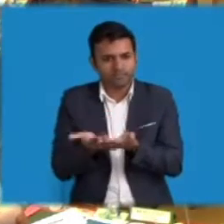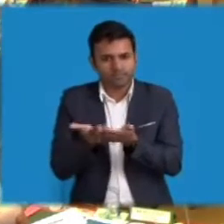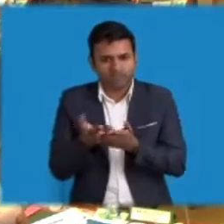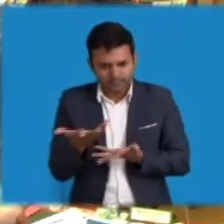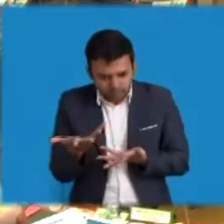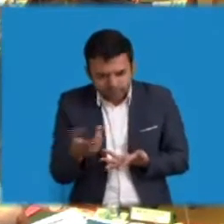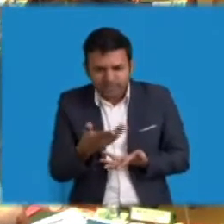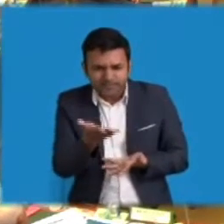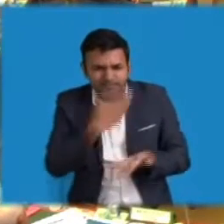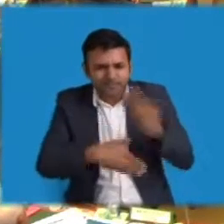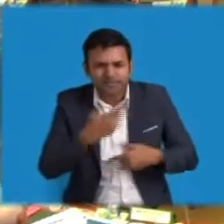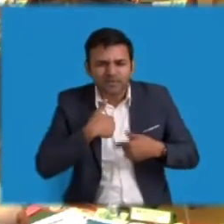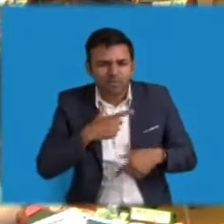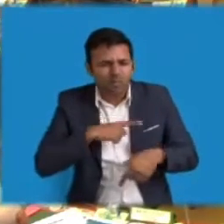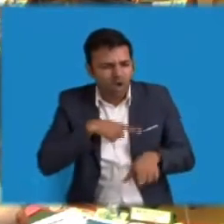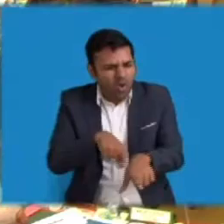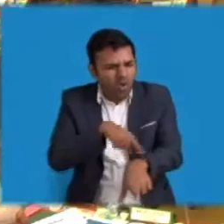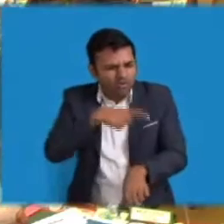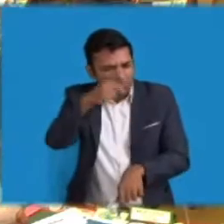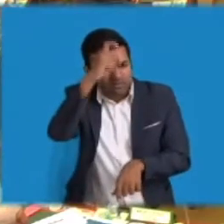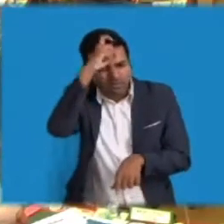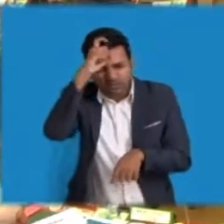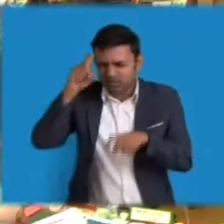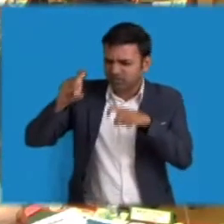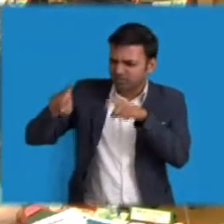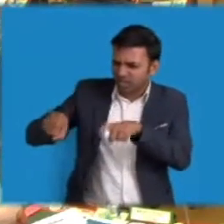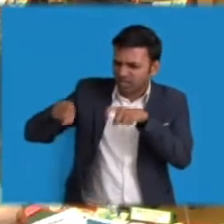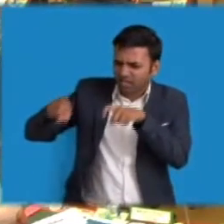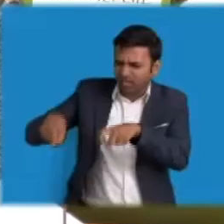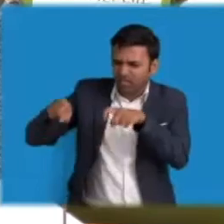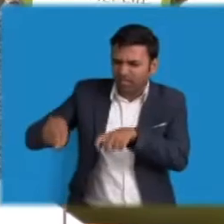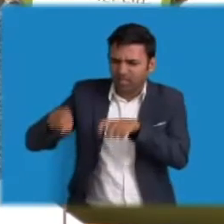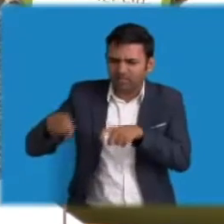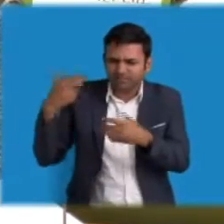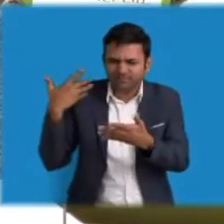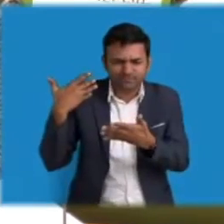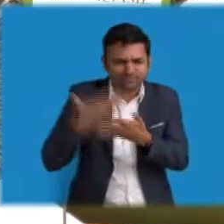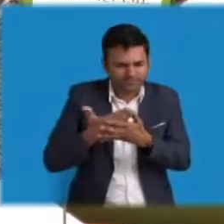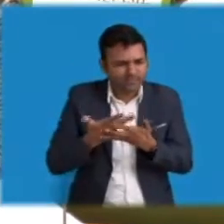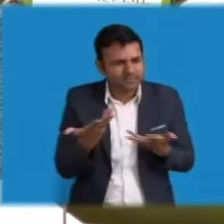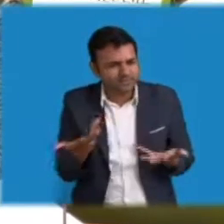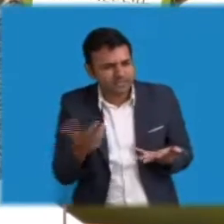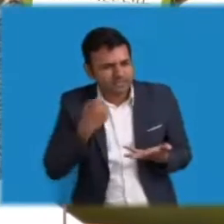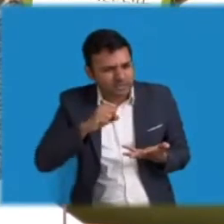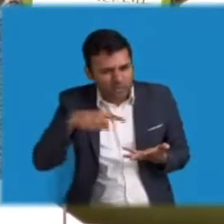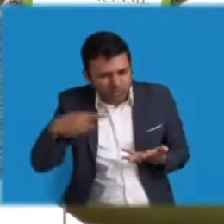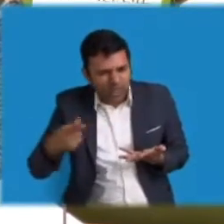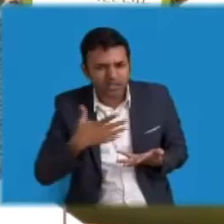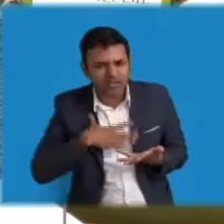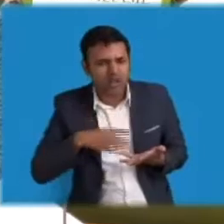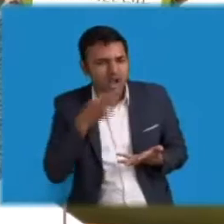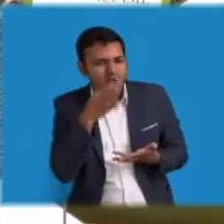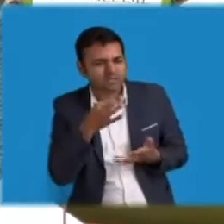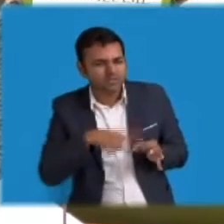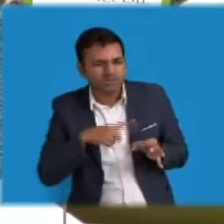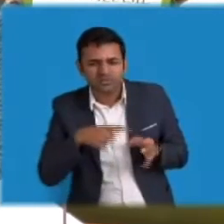so long and the Board of Inquiry is still ongoing, it's not been completed? Why it has taken so long? Such important